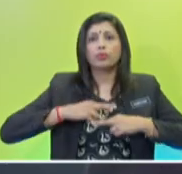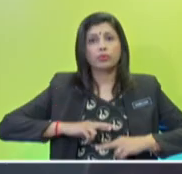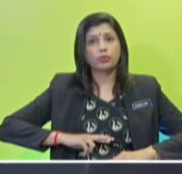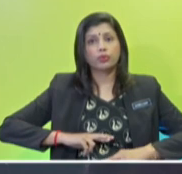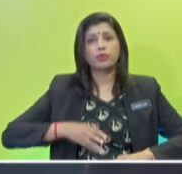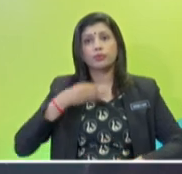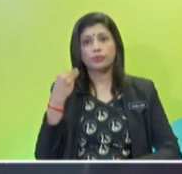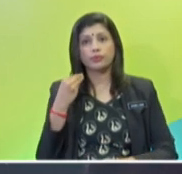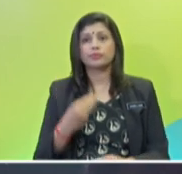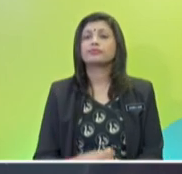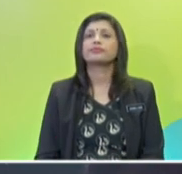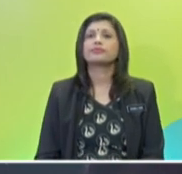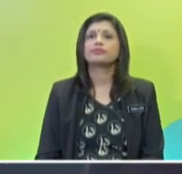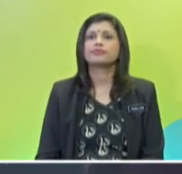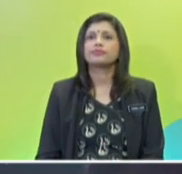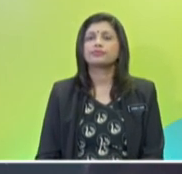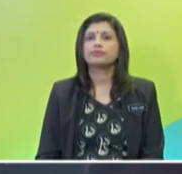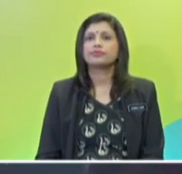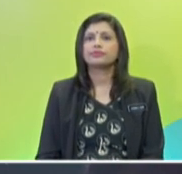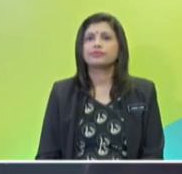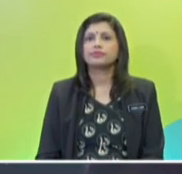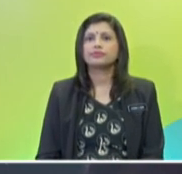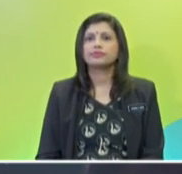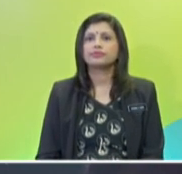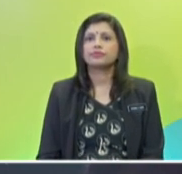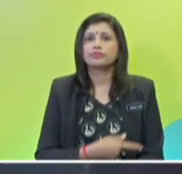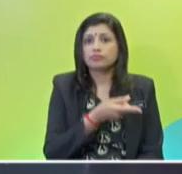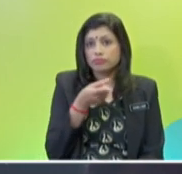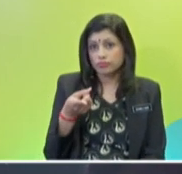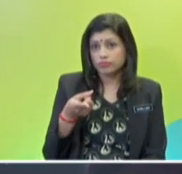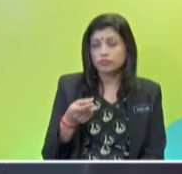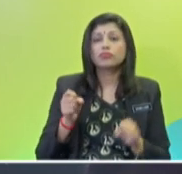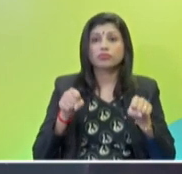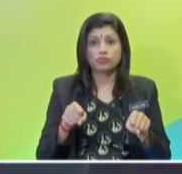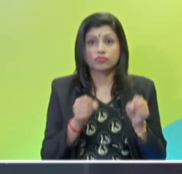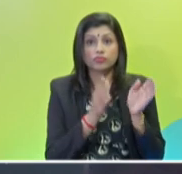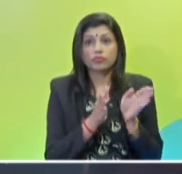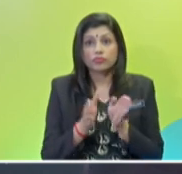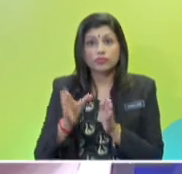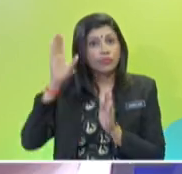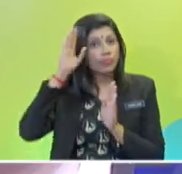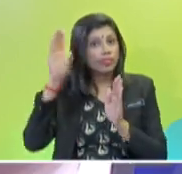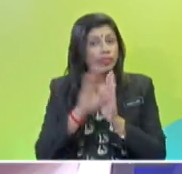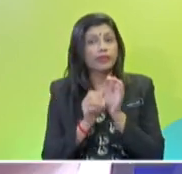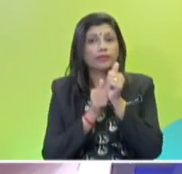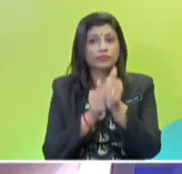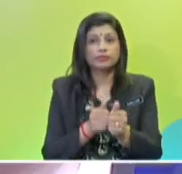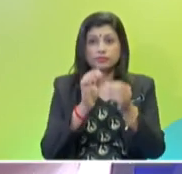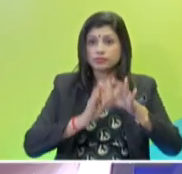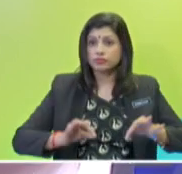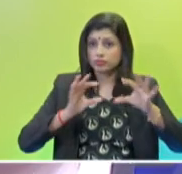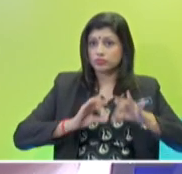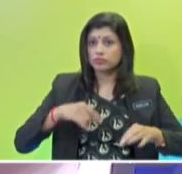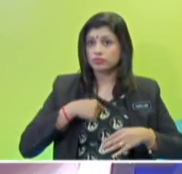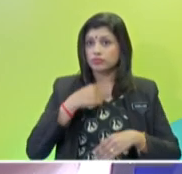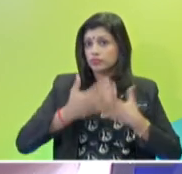Chris. Thank you very much. Okay, so I hope our pupils managed to rearrange the pictures according to the story that Chris had